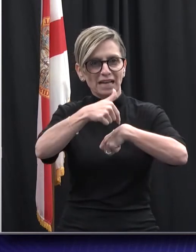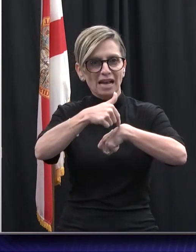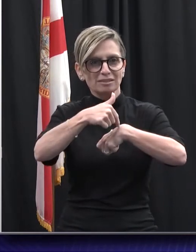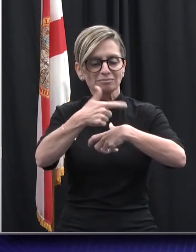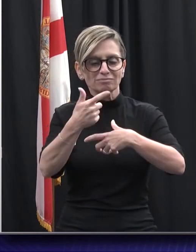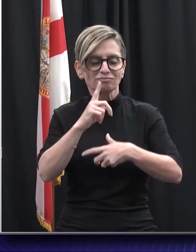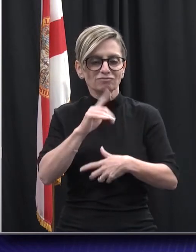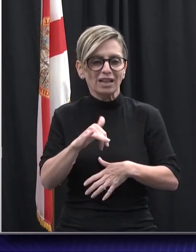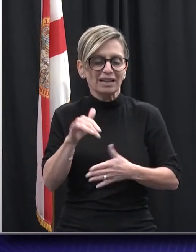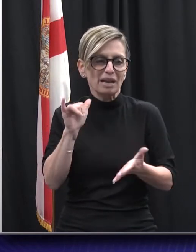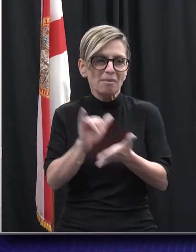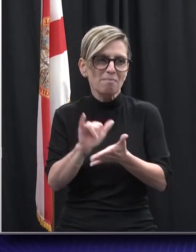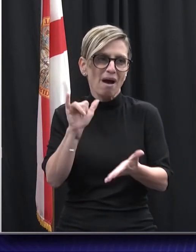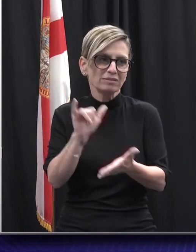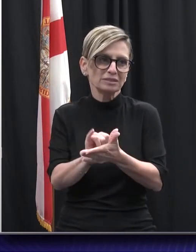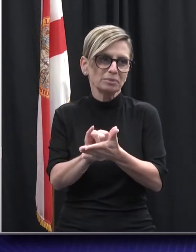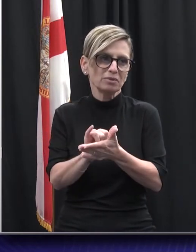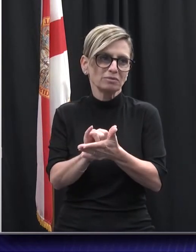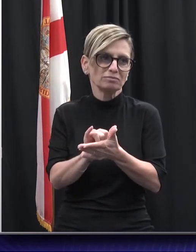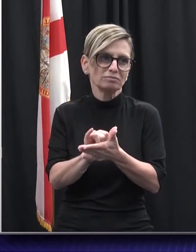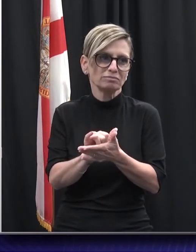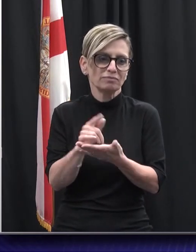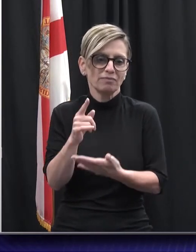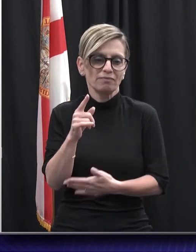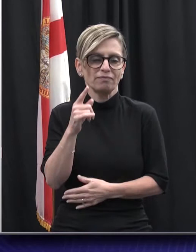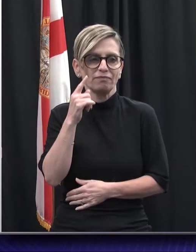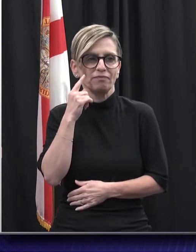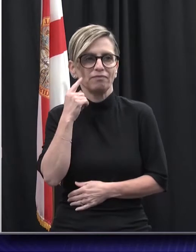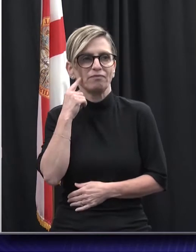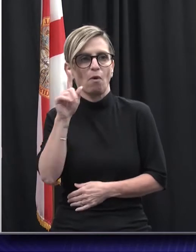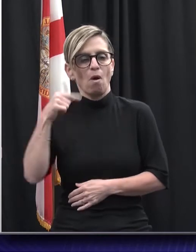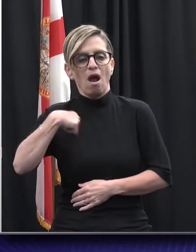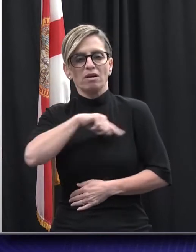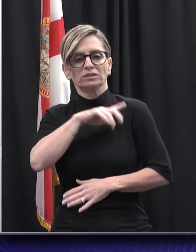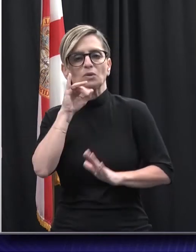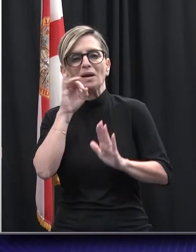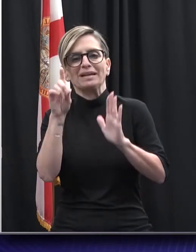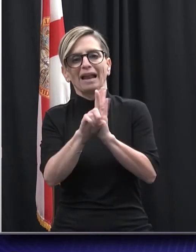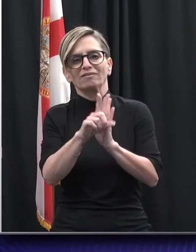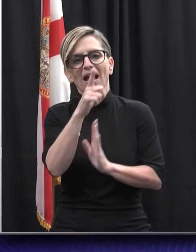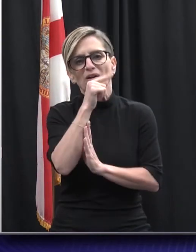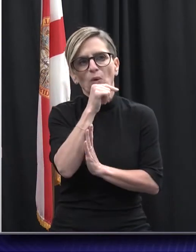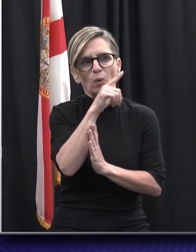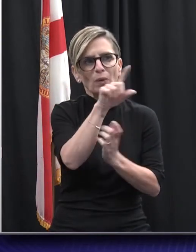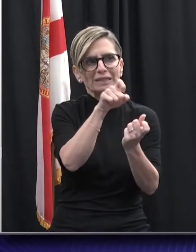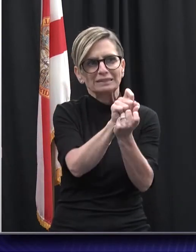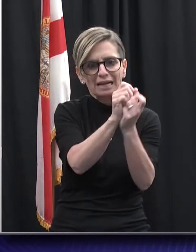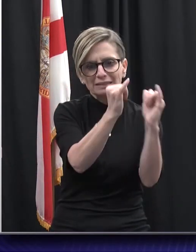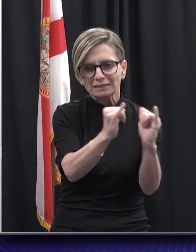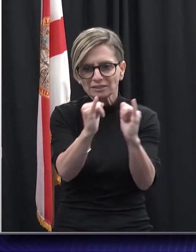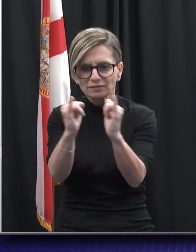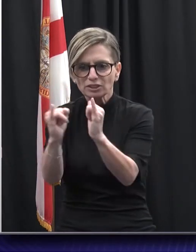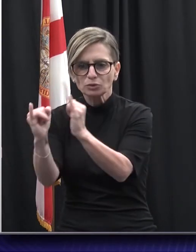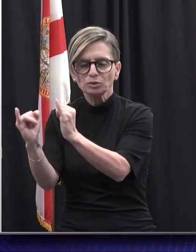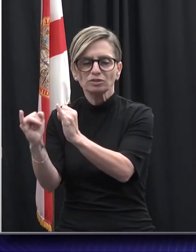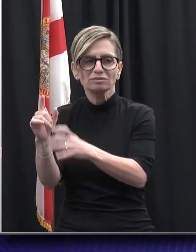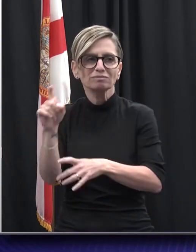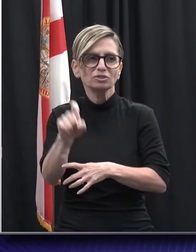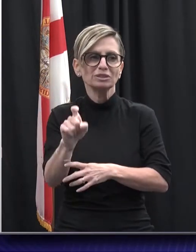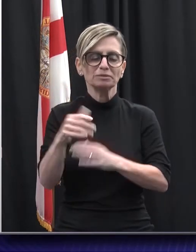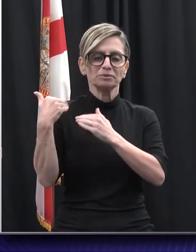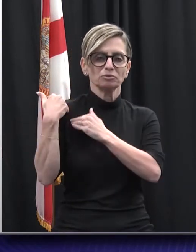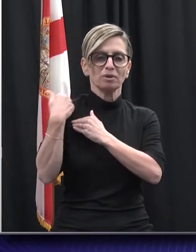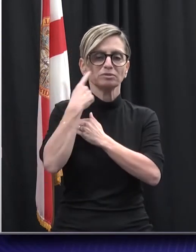us to identify who they are. We need everybody to be responsible for their own